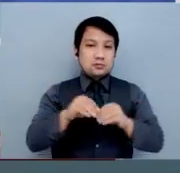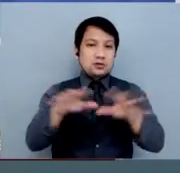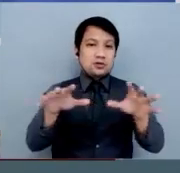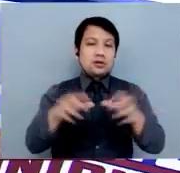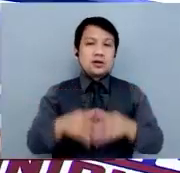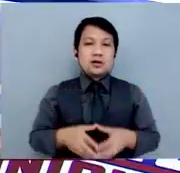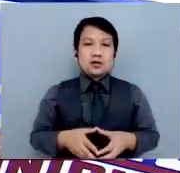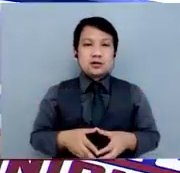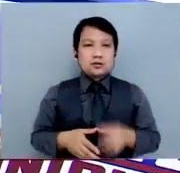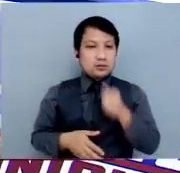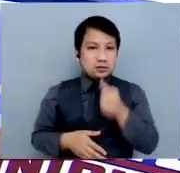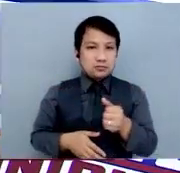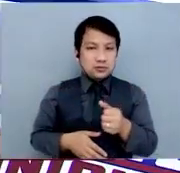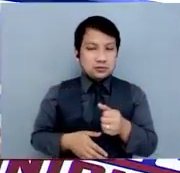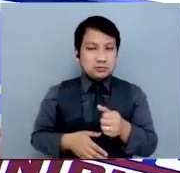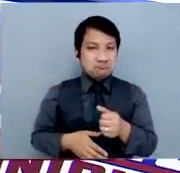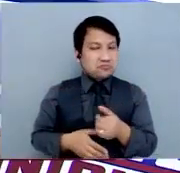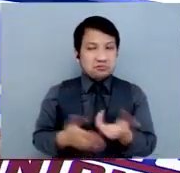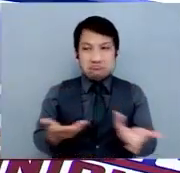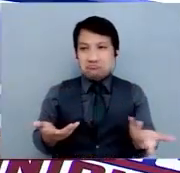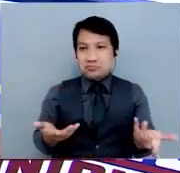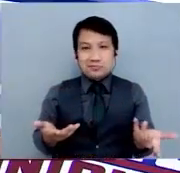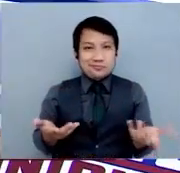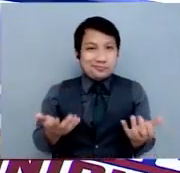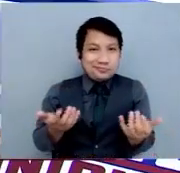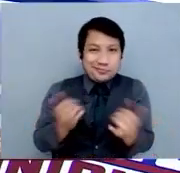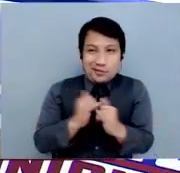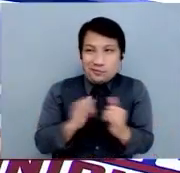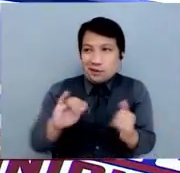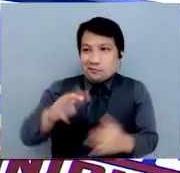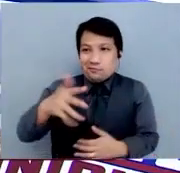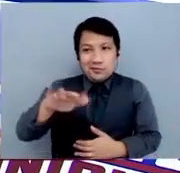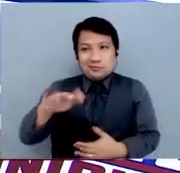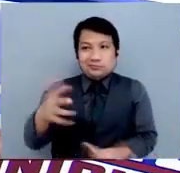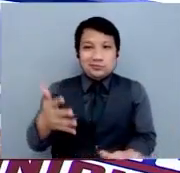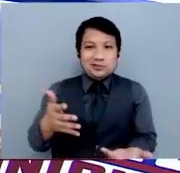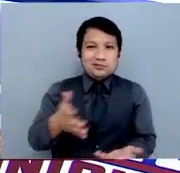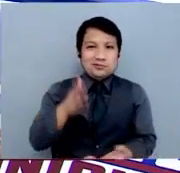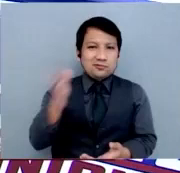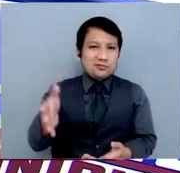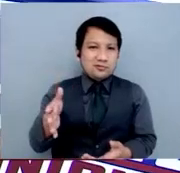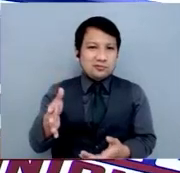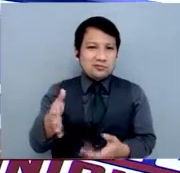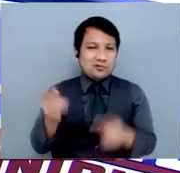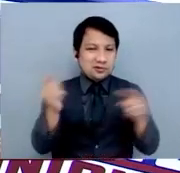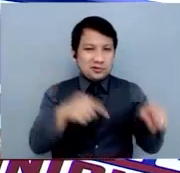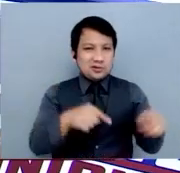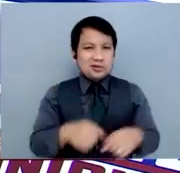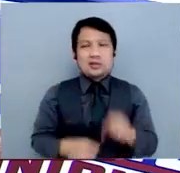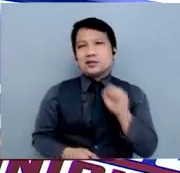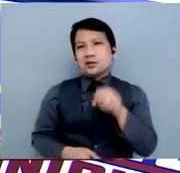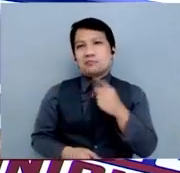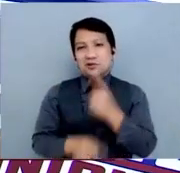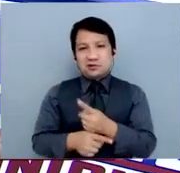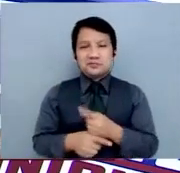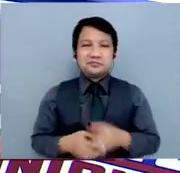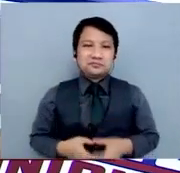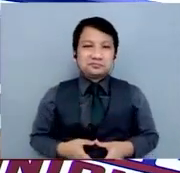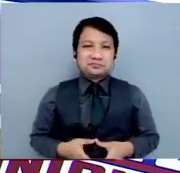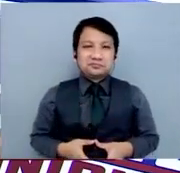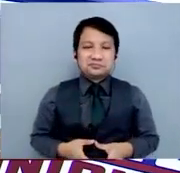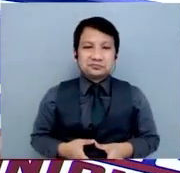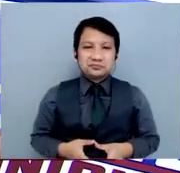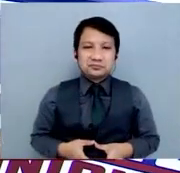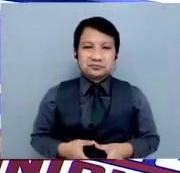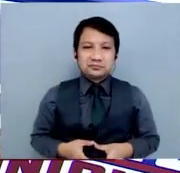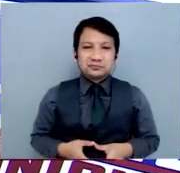it's not worth the risk, di ba? Kung medyo mild ka lang naman, huwag ka na sigurong sumagal. Yes, correct. Doc, let me ask you,